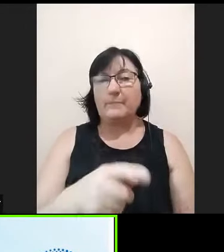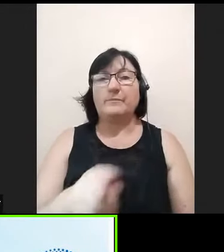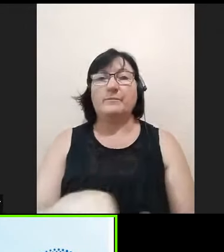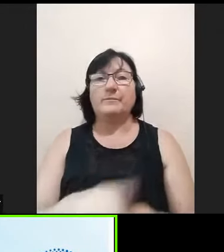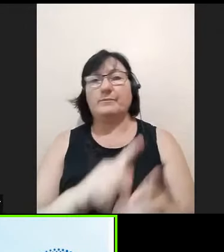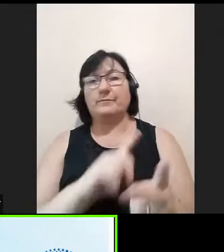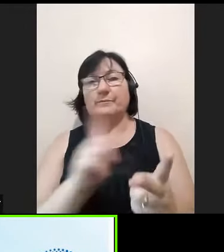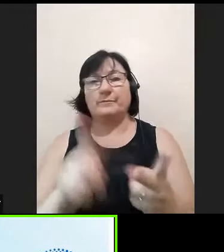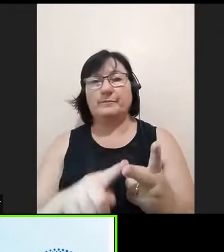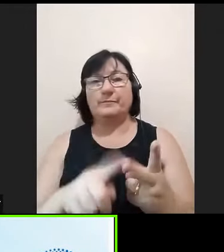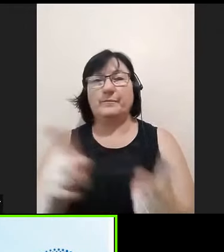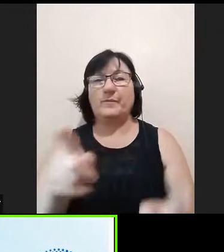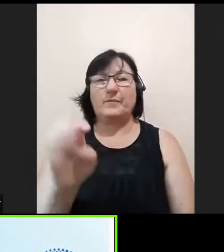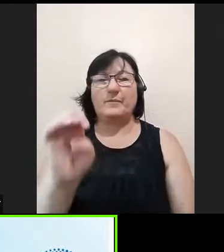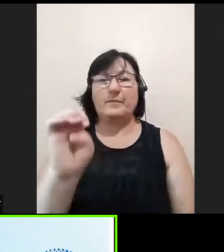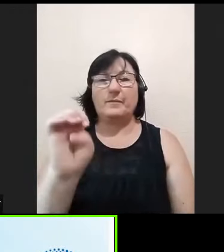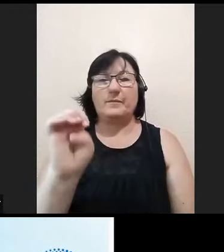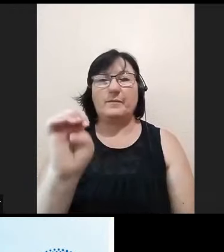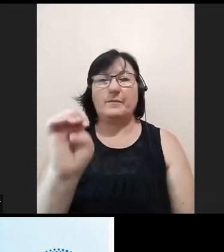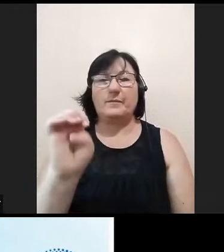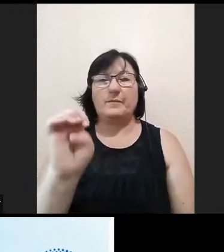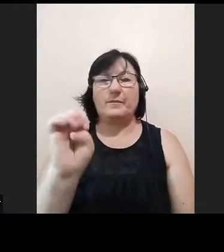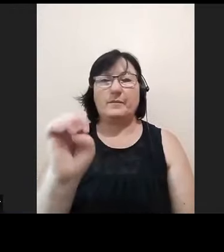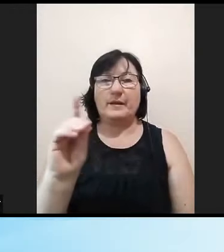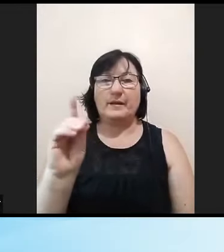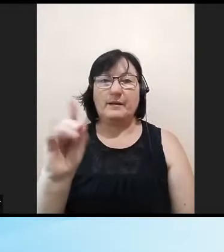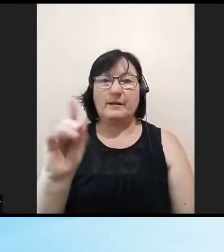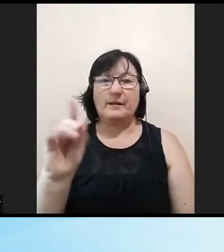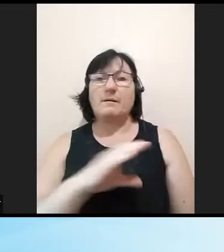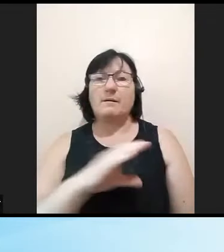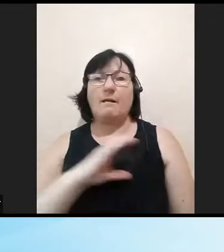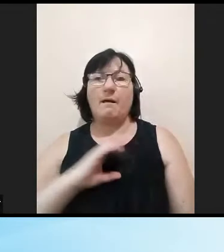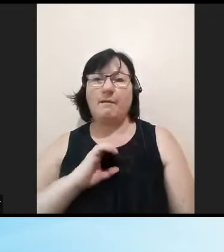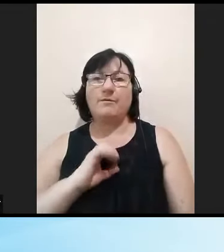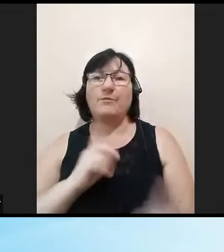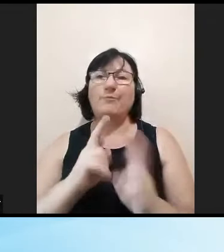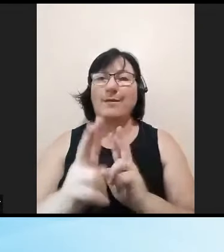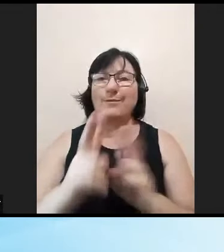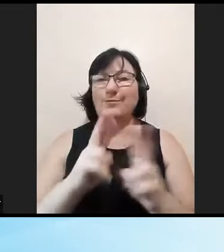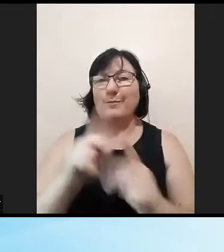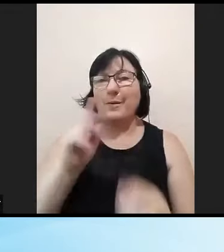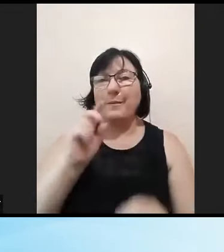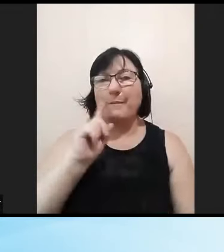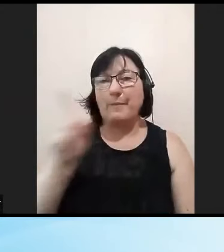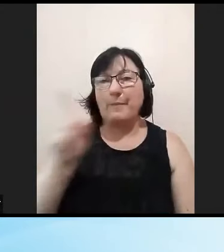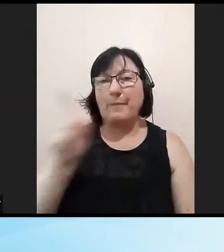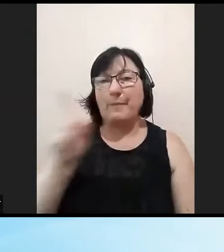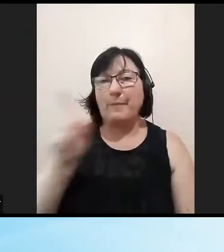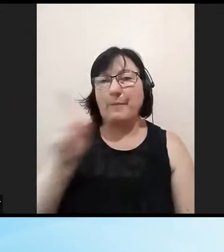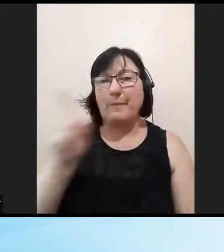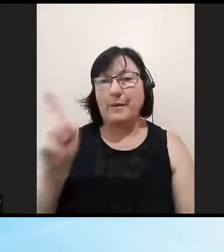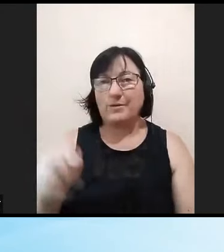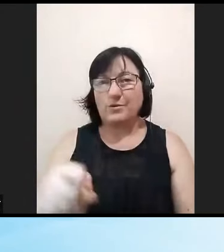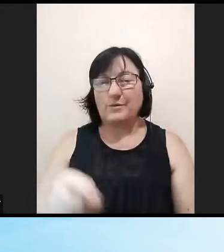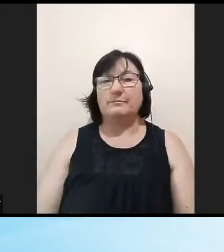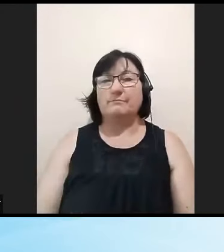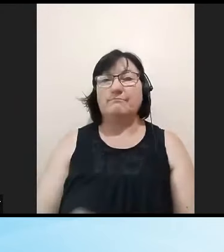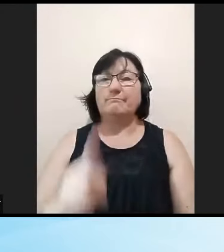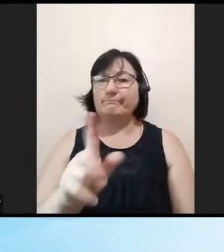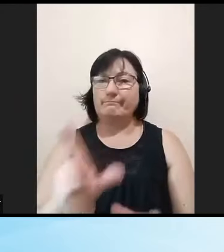a client relationship manager who is also associated with our AEO